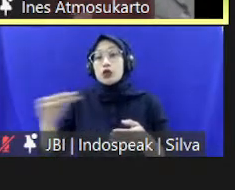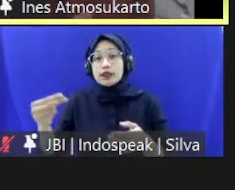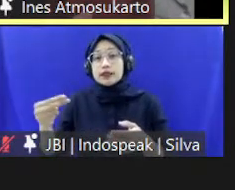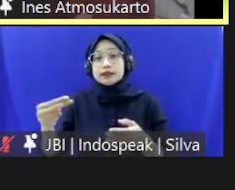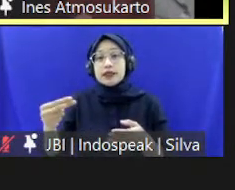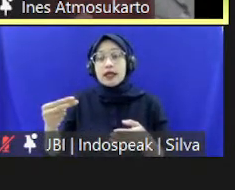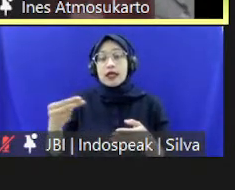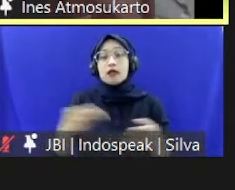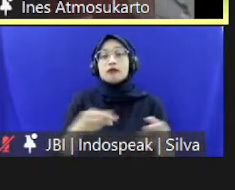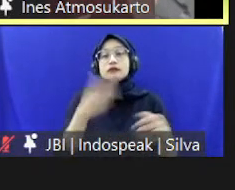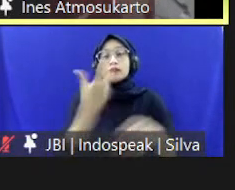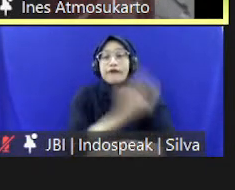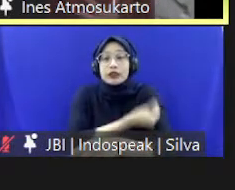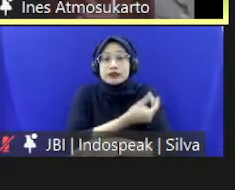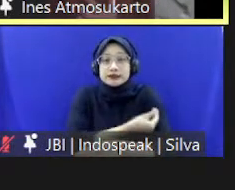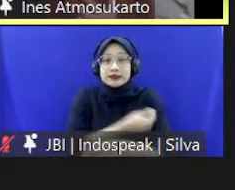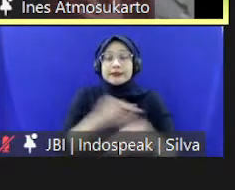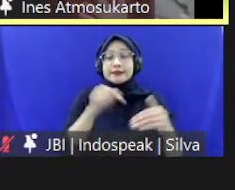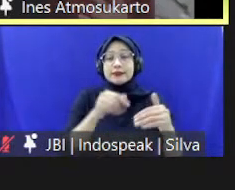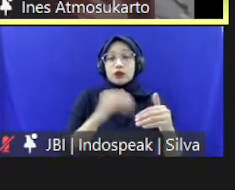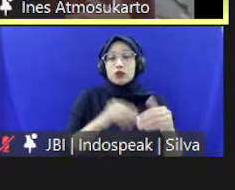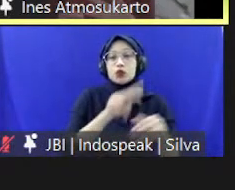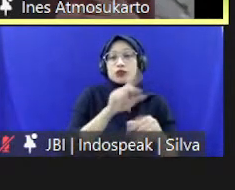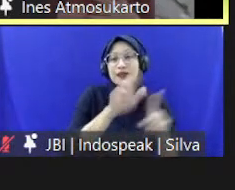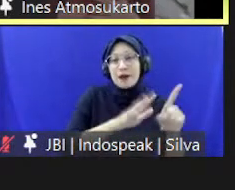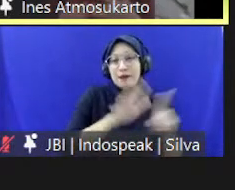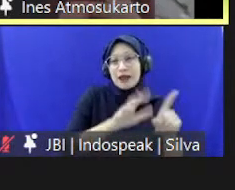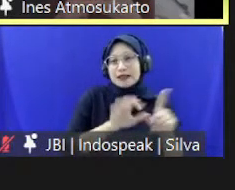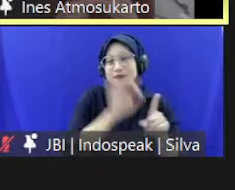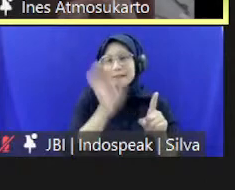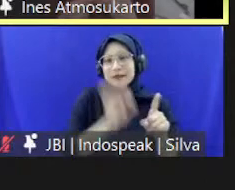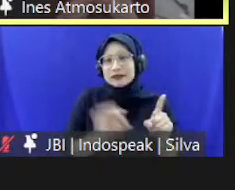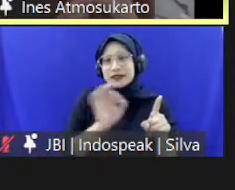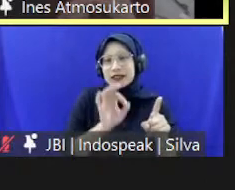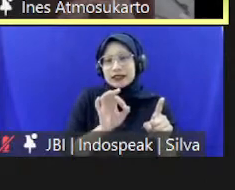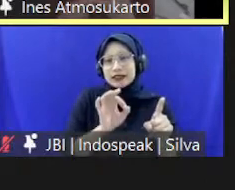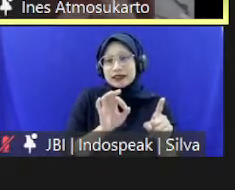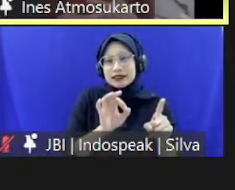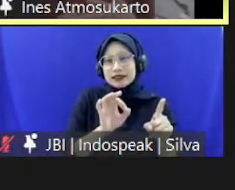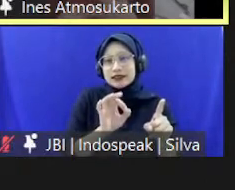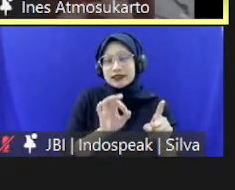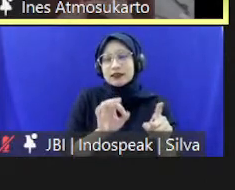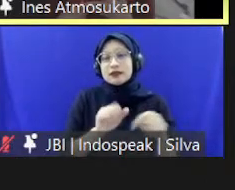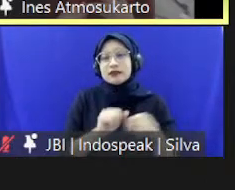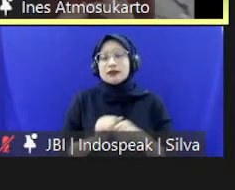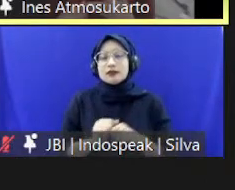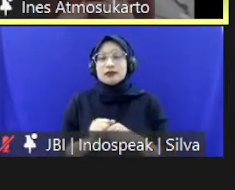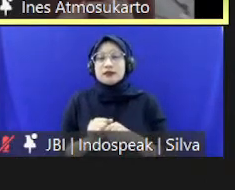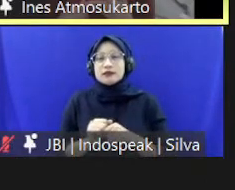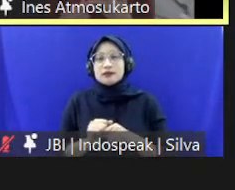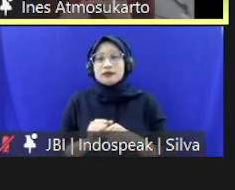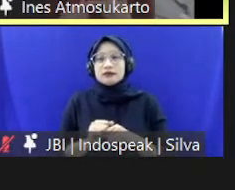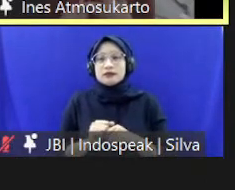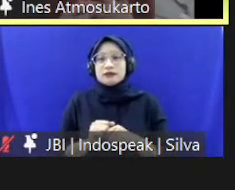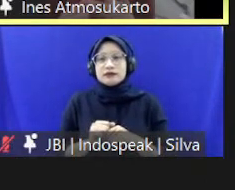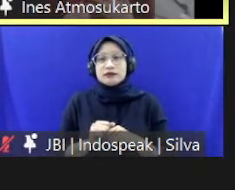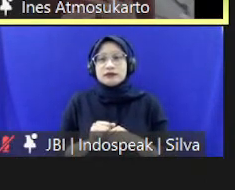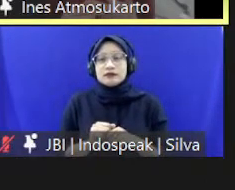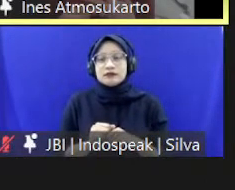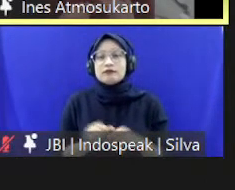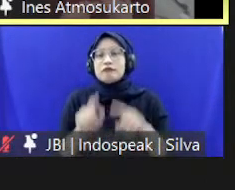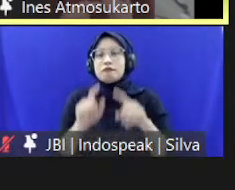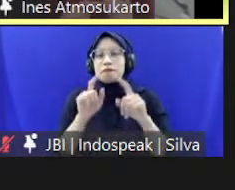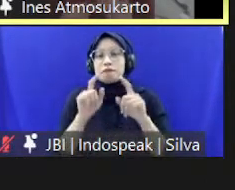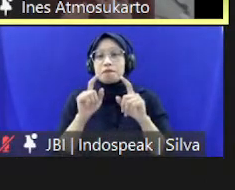15% double dose, that's still 118 million doses of vaccines that have been delivered in Indonesia.